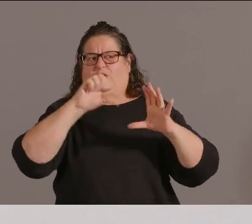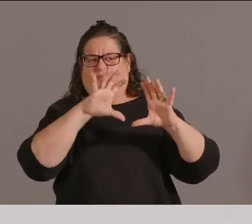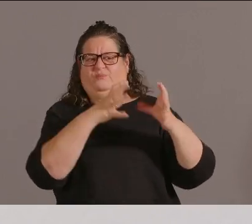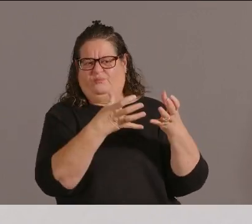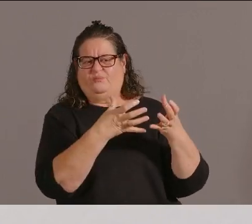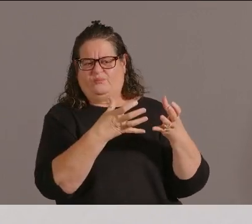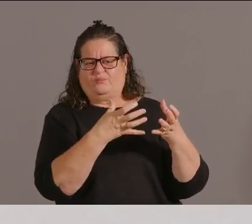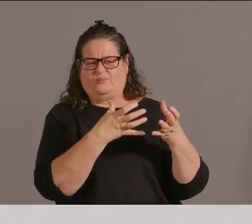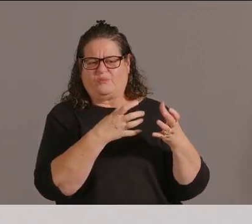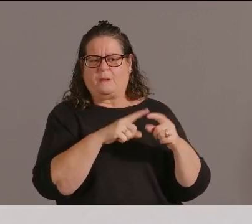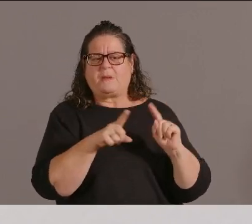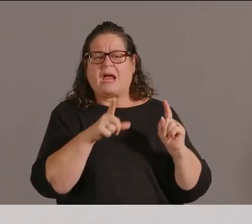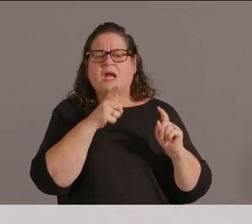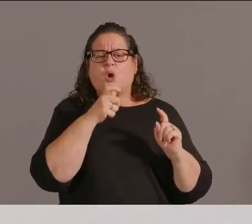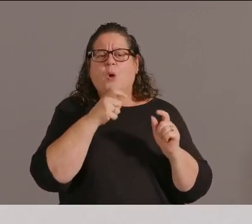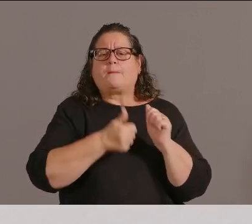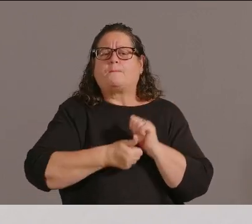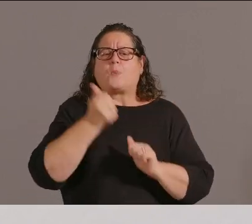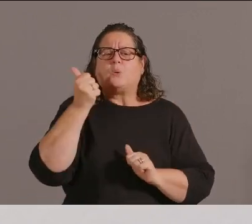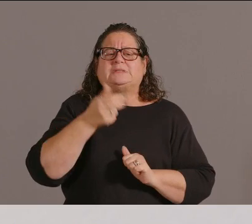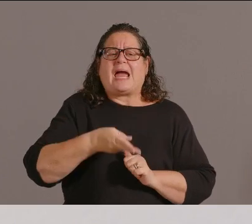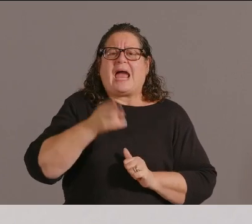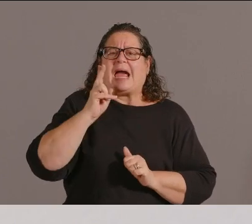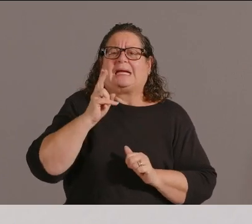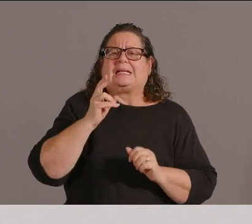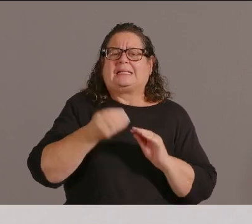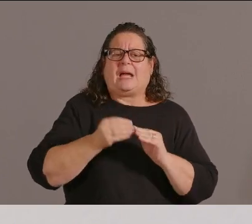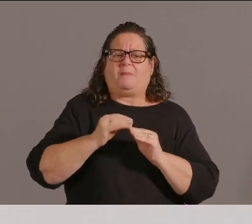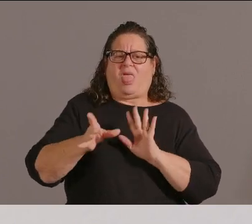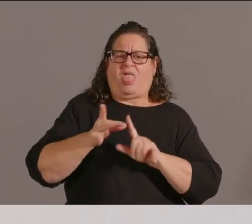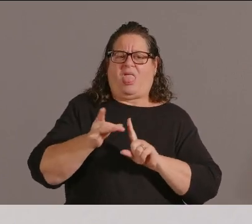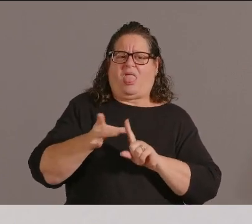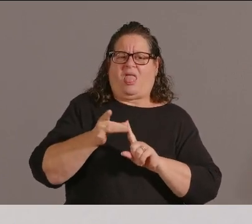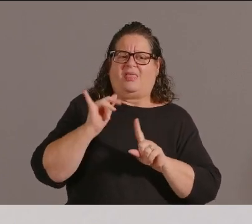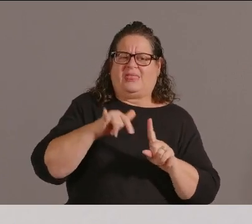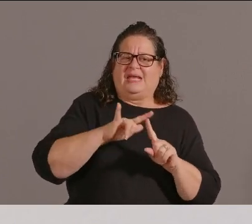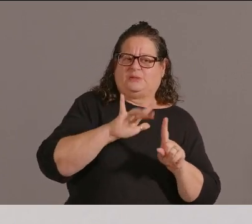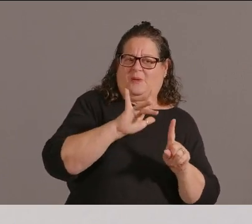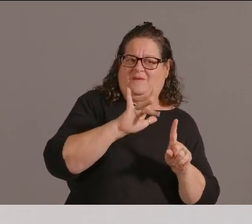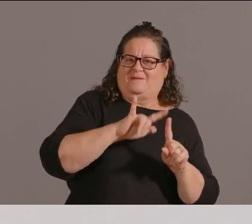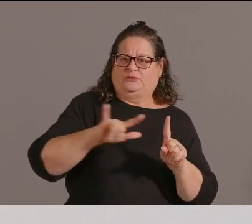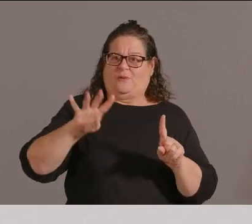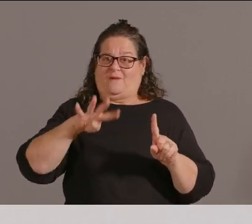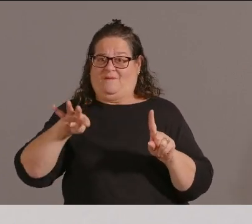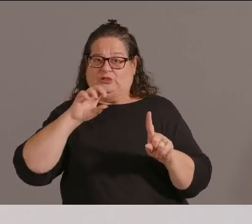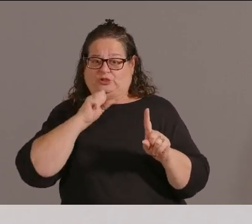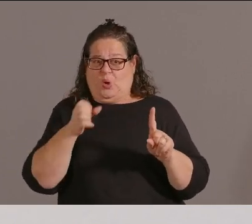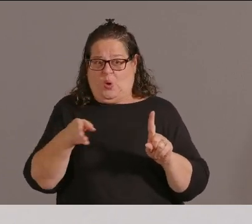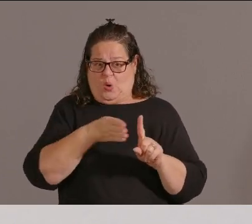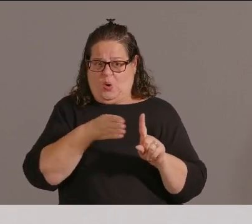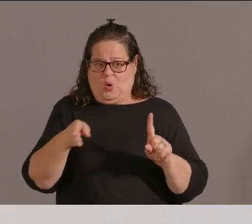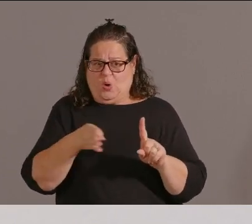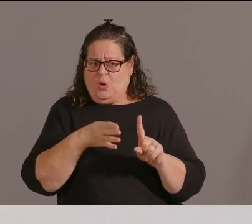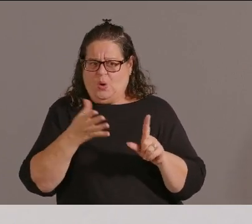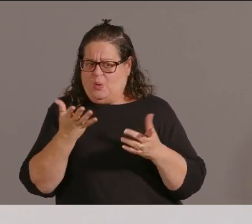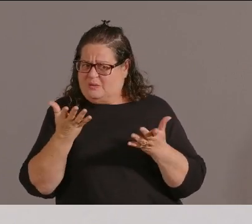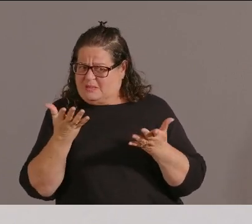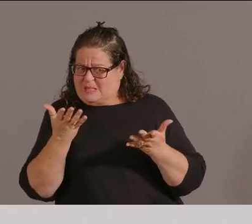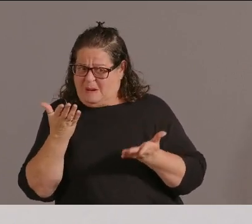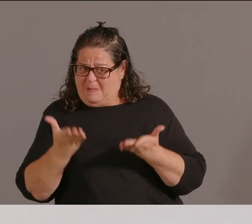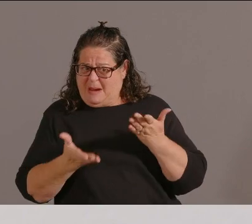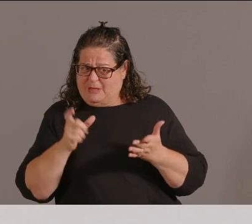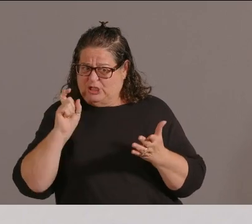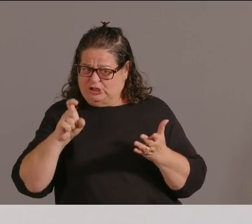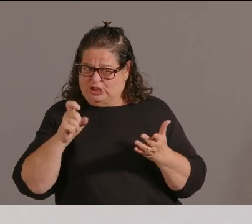getting infected the most are our 25 to 44 age group. Is there an argument to be made that we should be trying to vaccinate